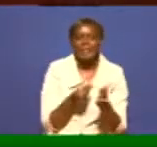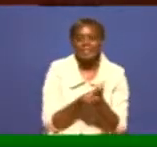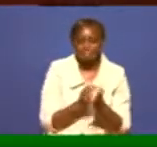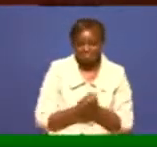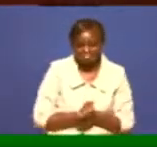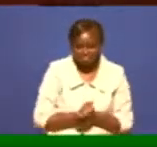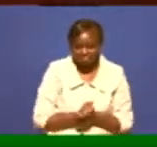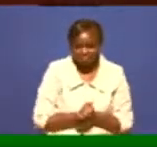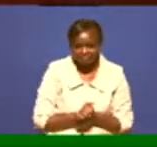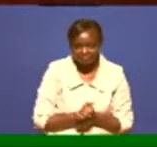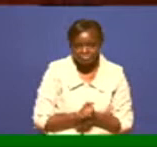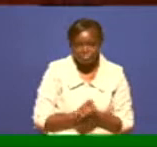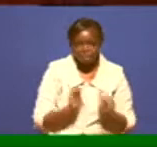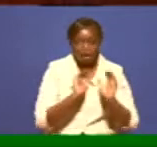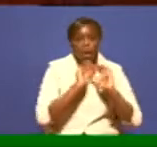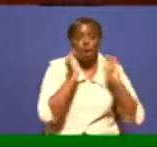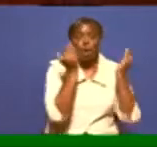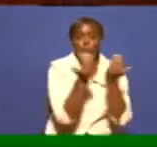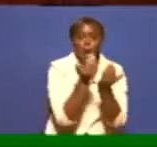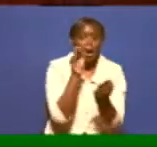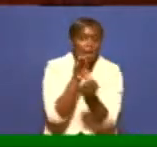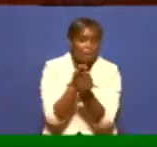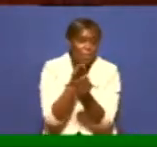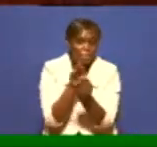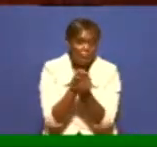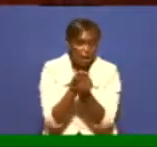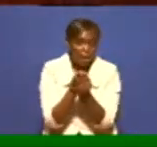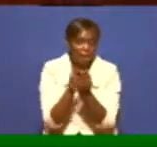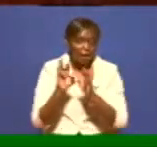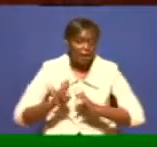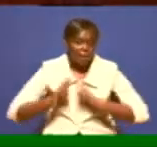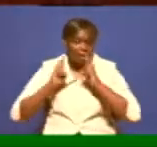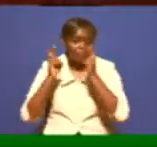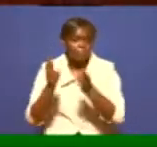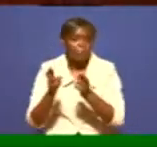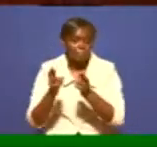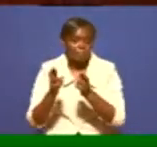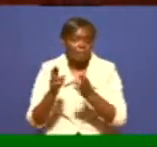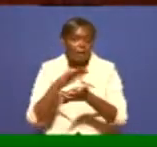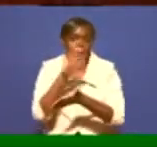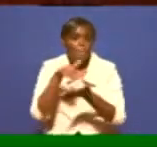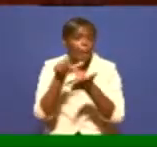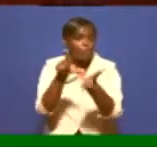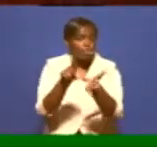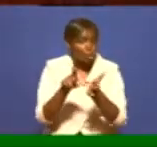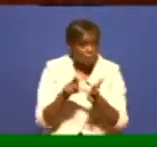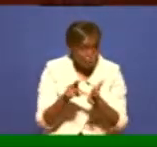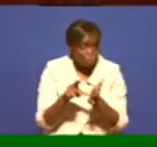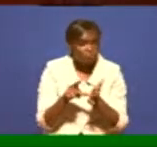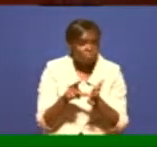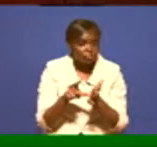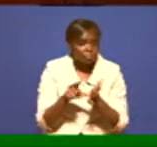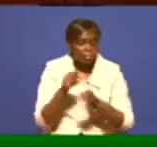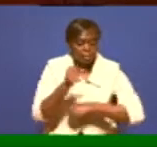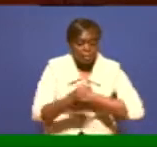According to World Bank report on status of the world debts in 2021,